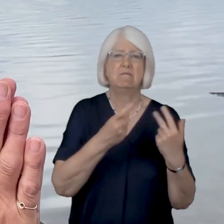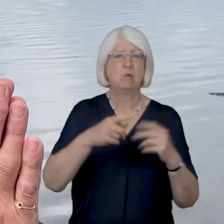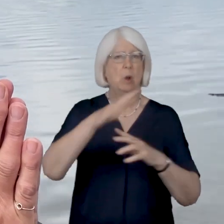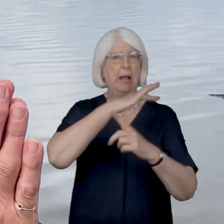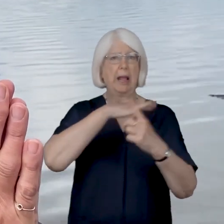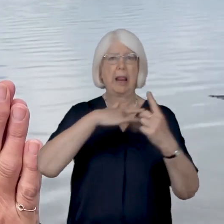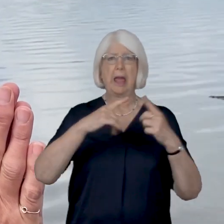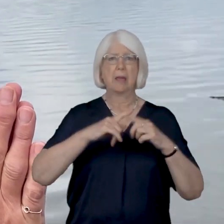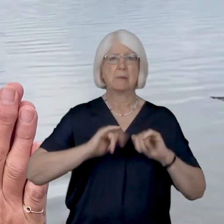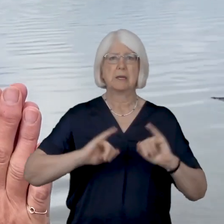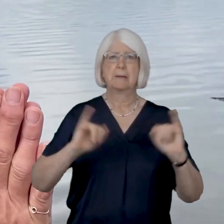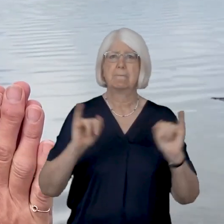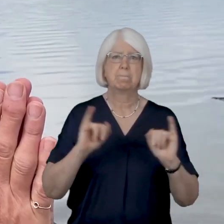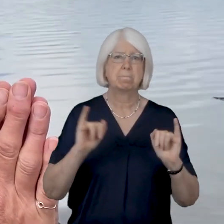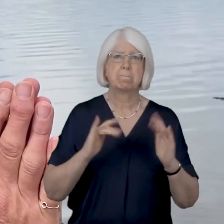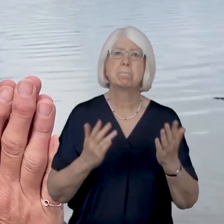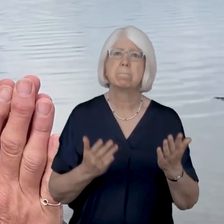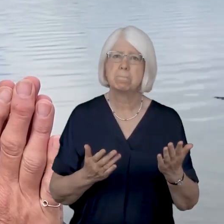climate crisis.